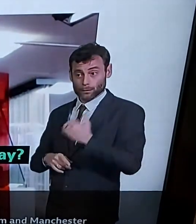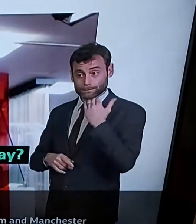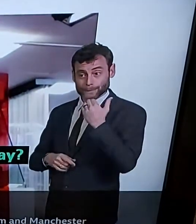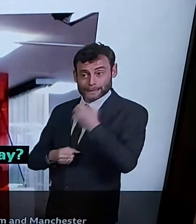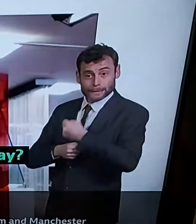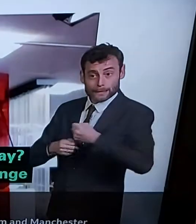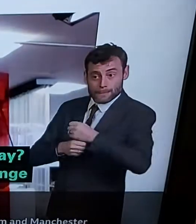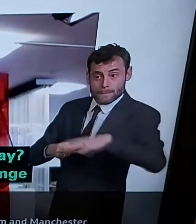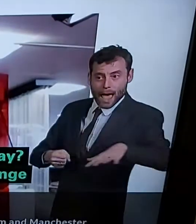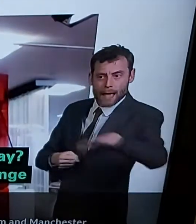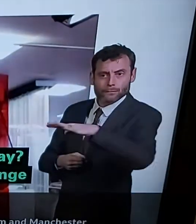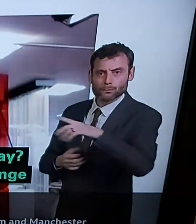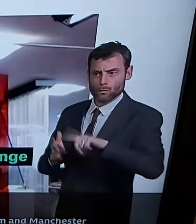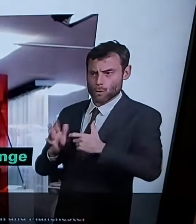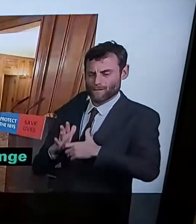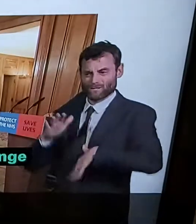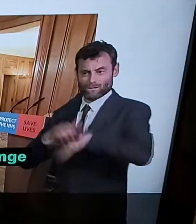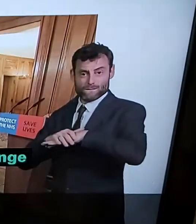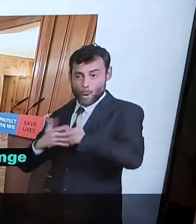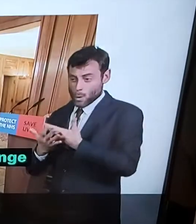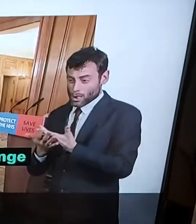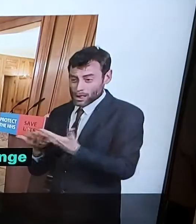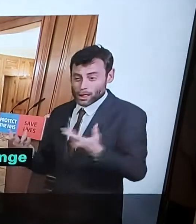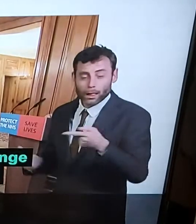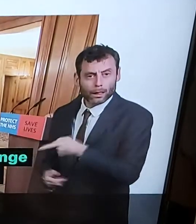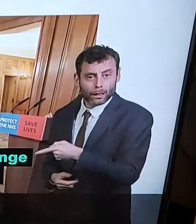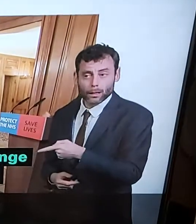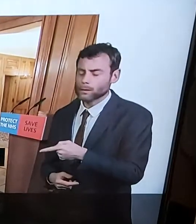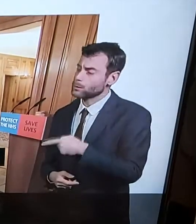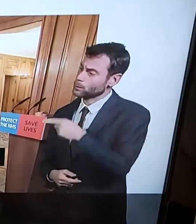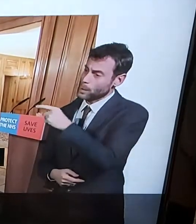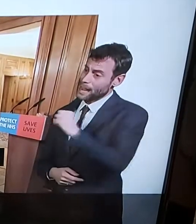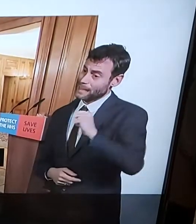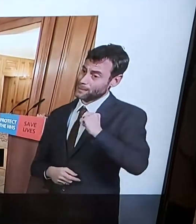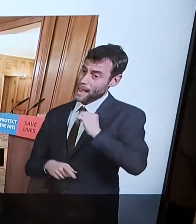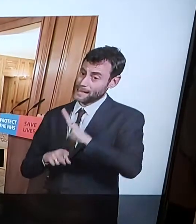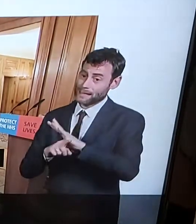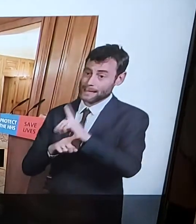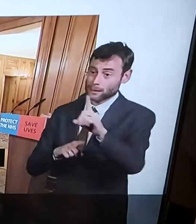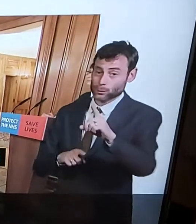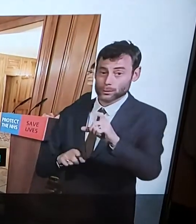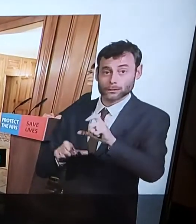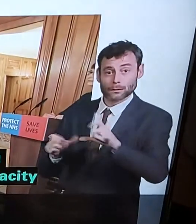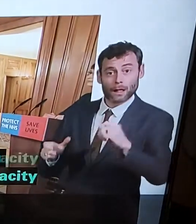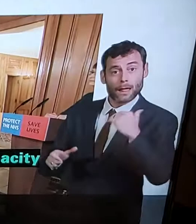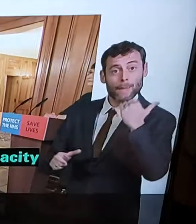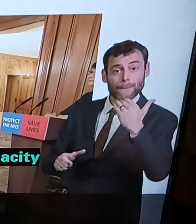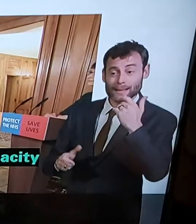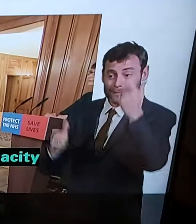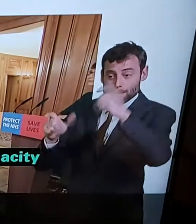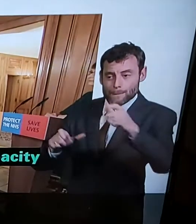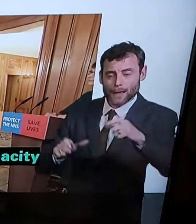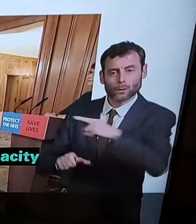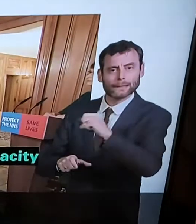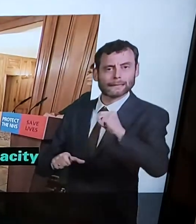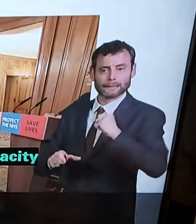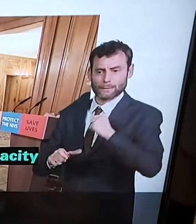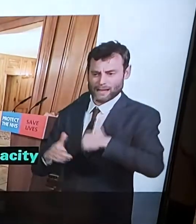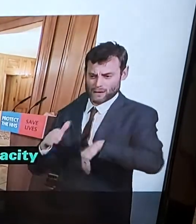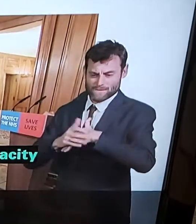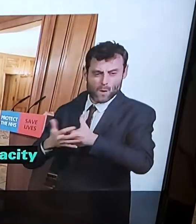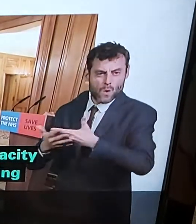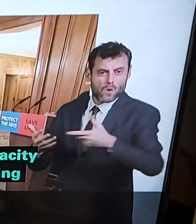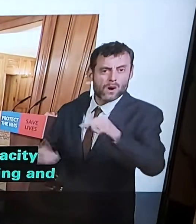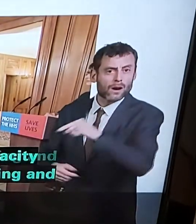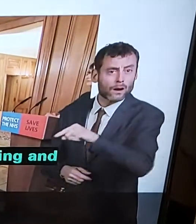And do you anticipate you'll be over capacity by next week? And just on the testing and NH staff, great news that you're